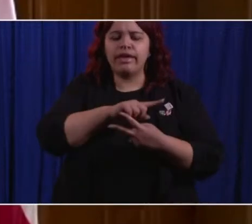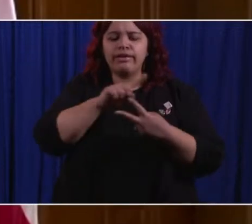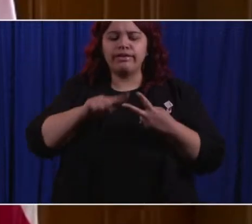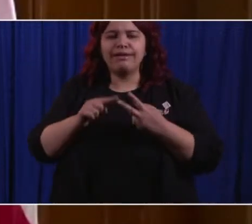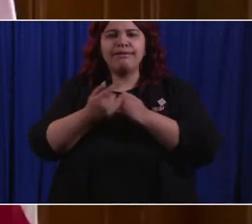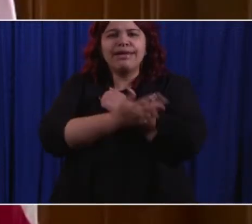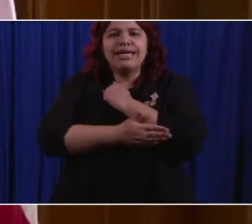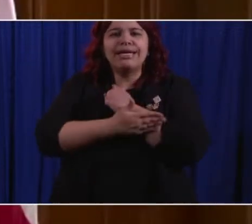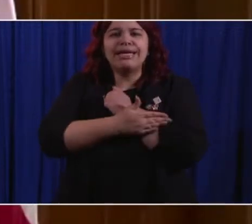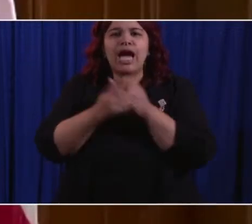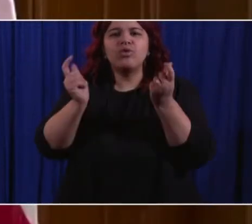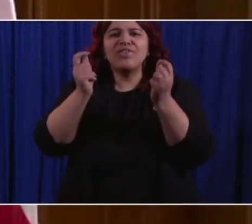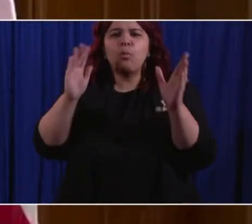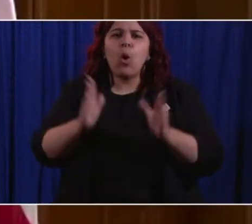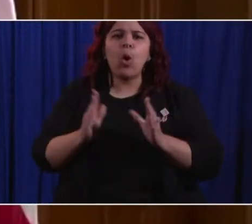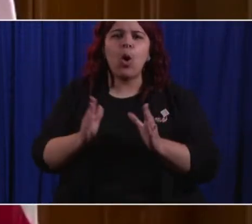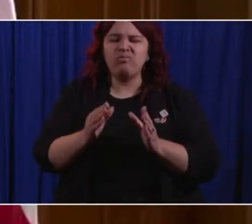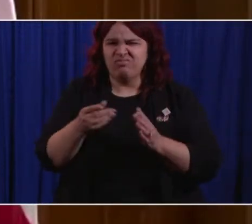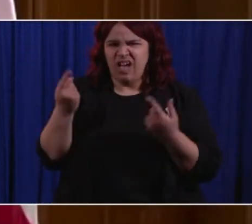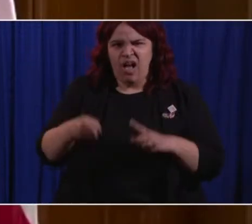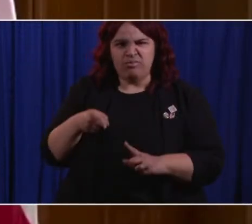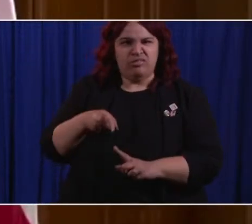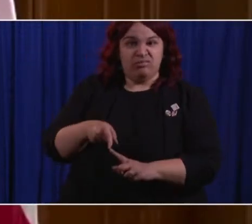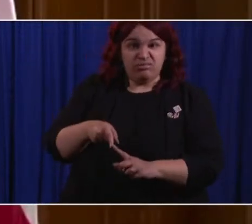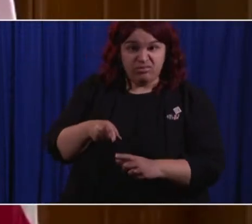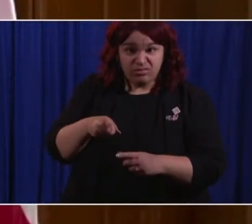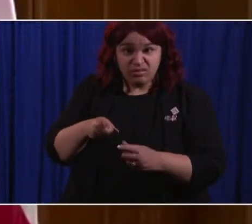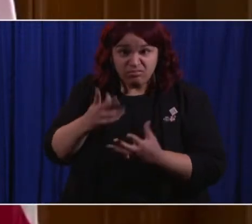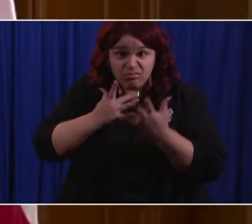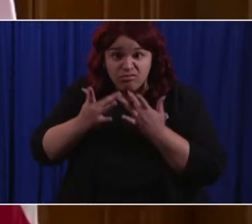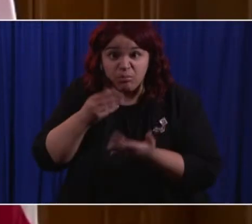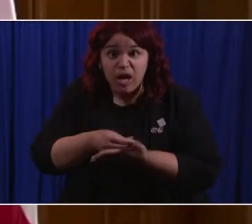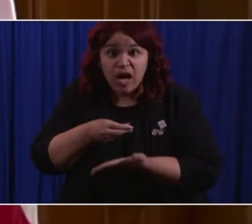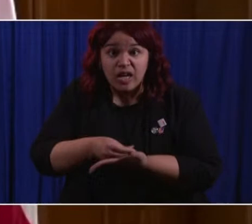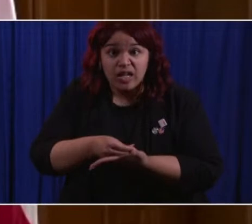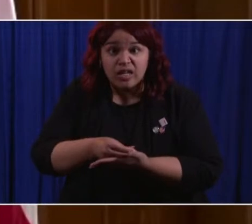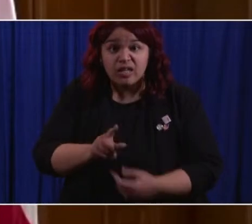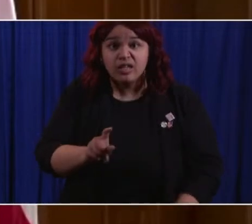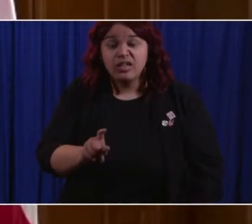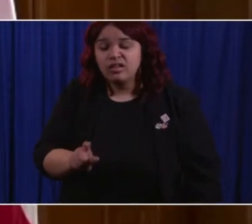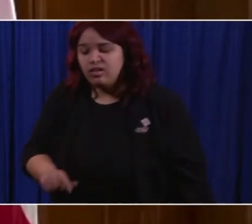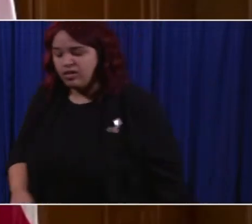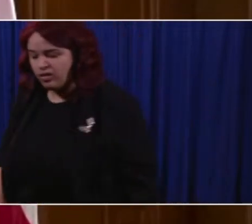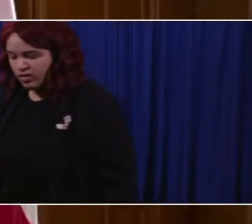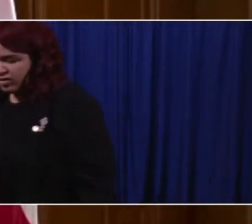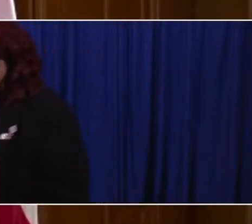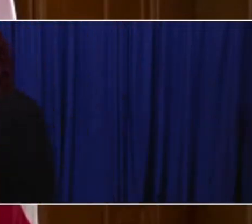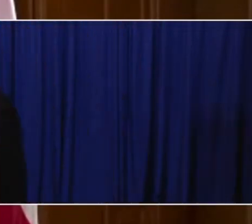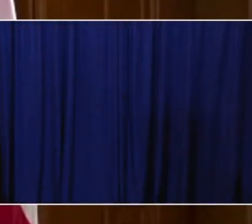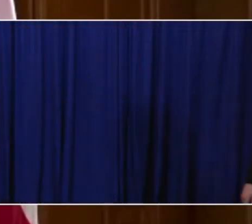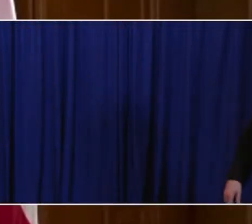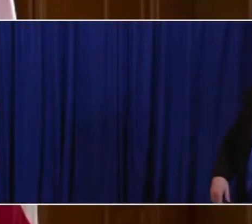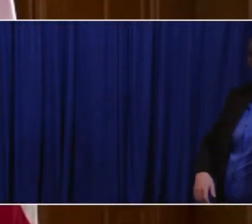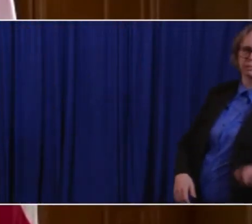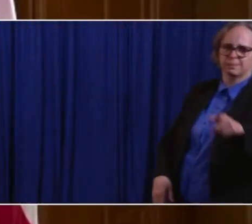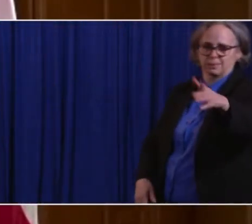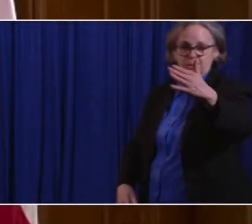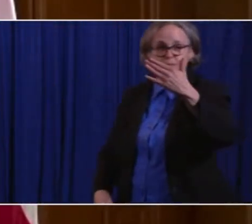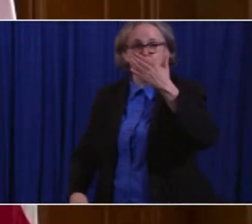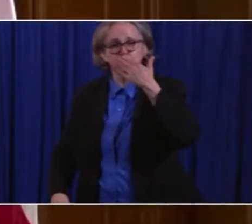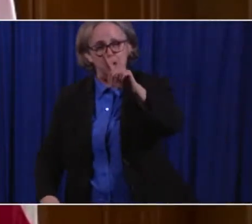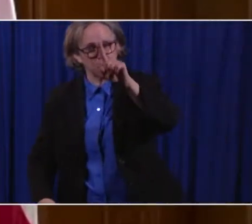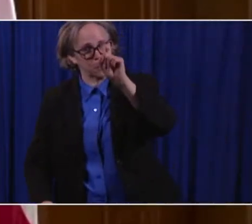Well, three good questions. Yes, the state fair will need some money, and we intend to ask the legislature for some of the